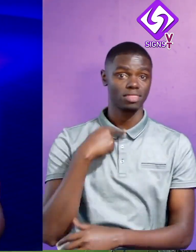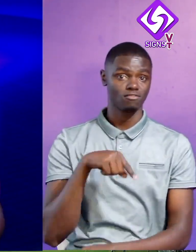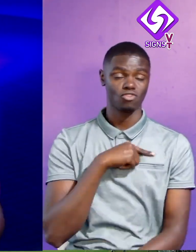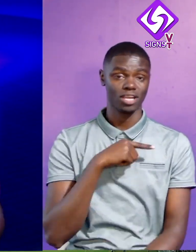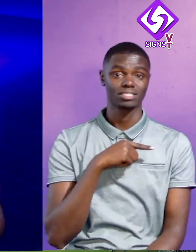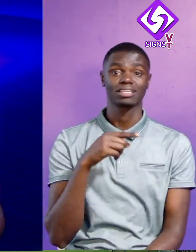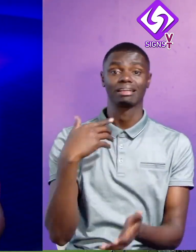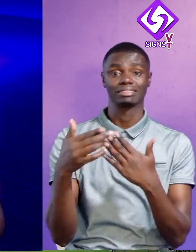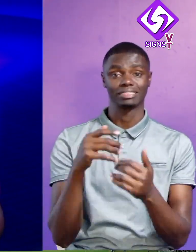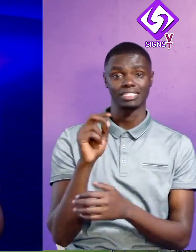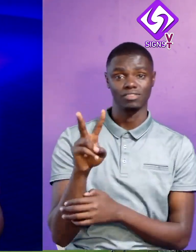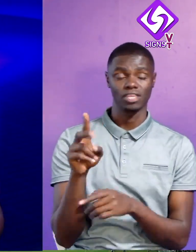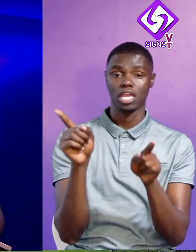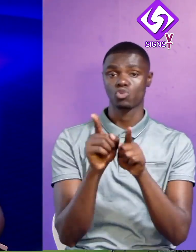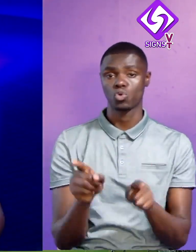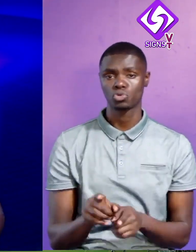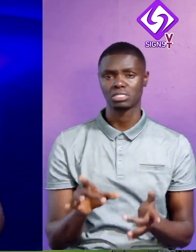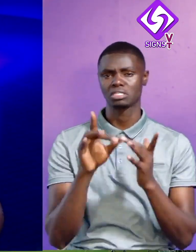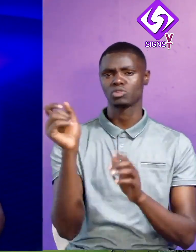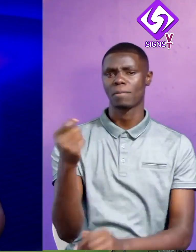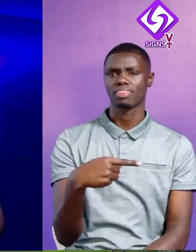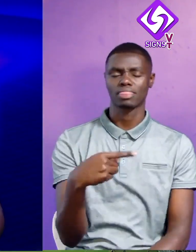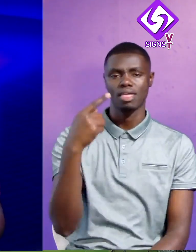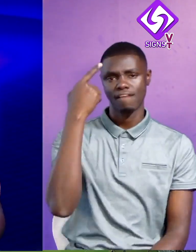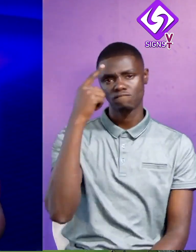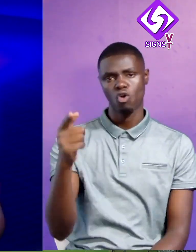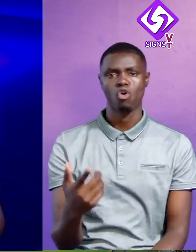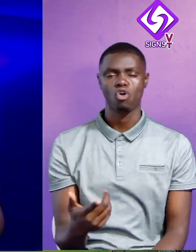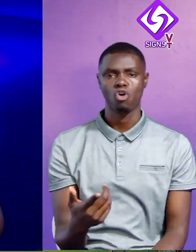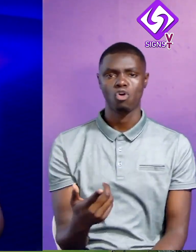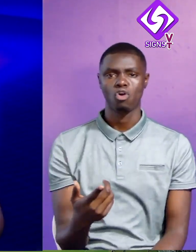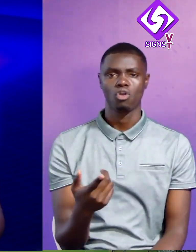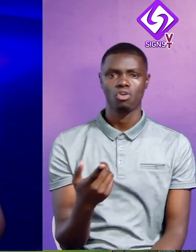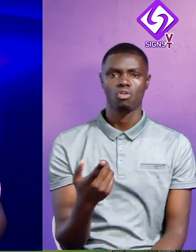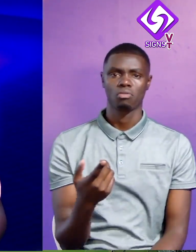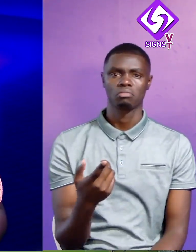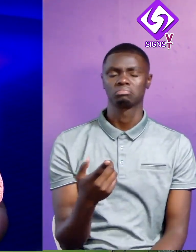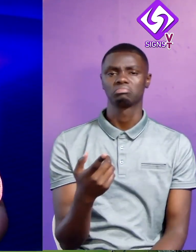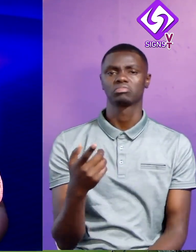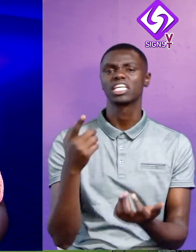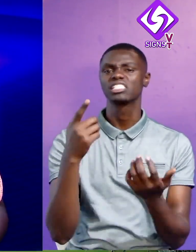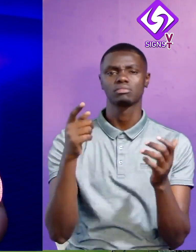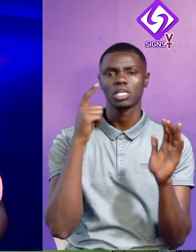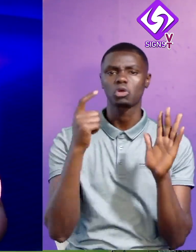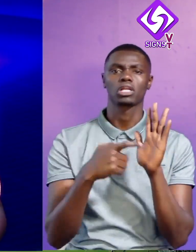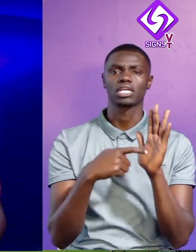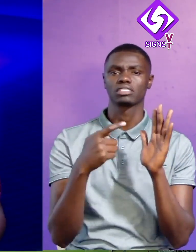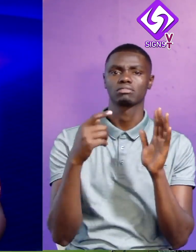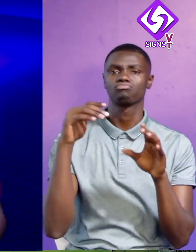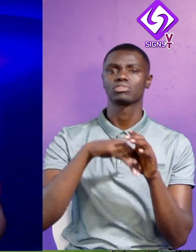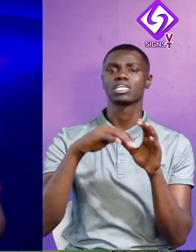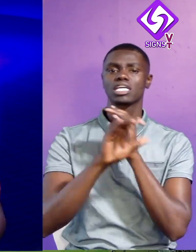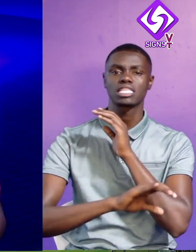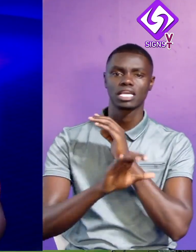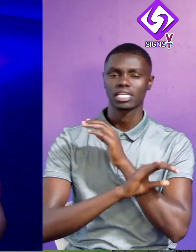as Sign TV. Also it's a special month for us being recognized in the country